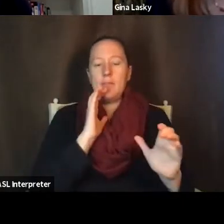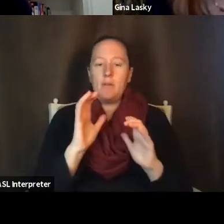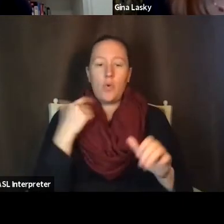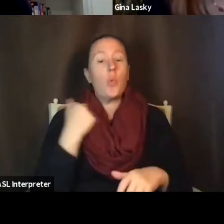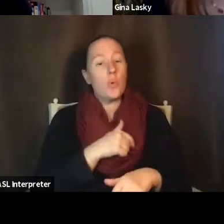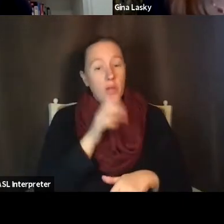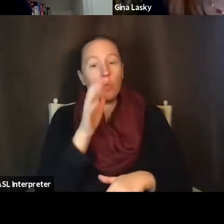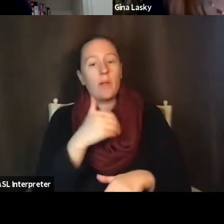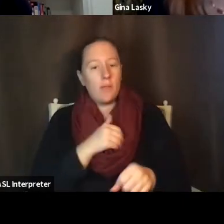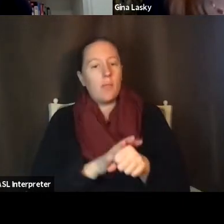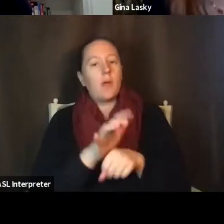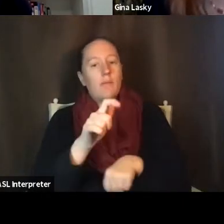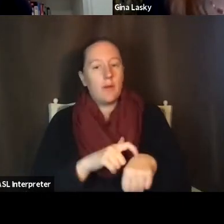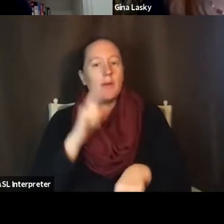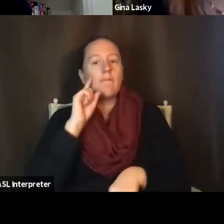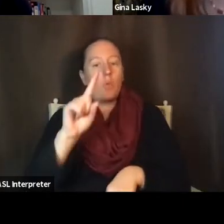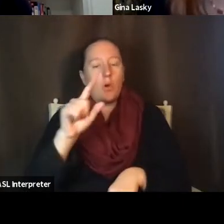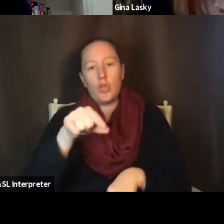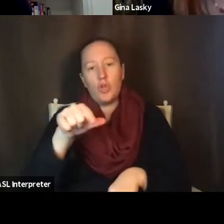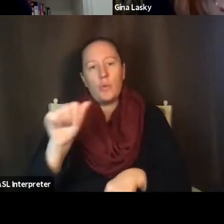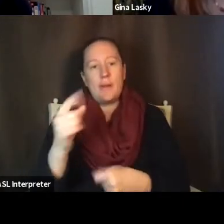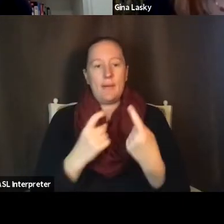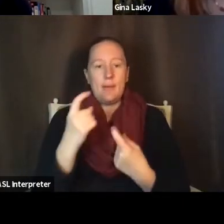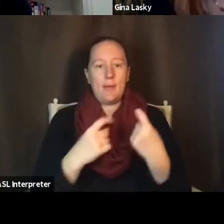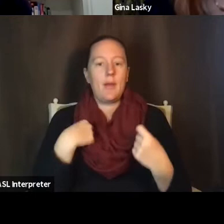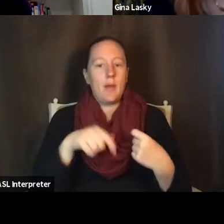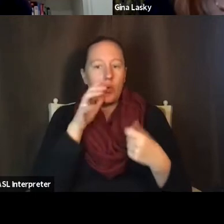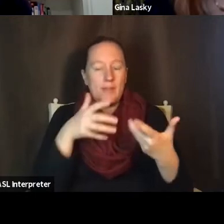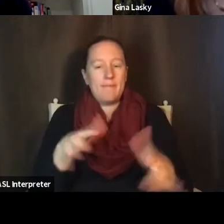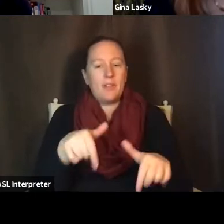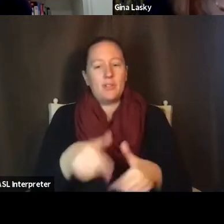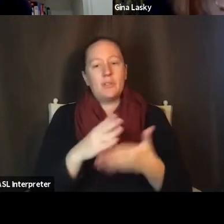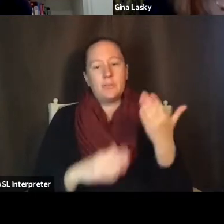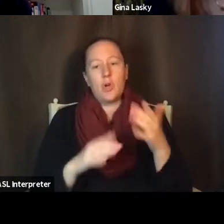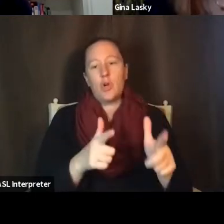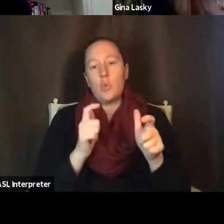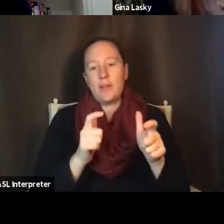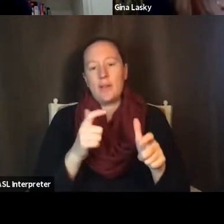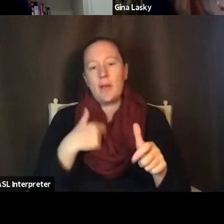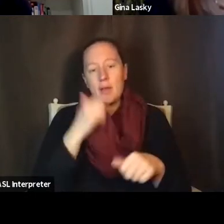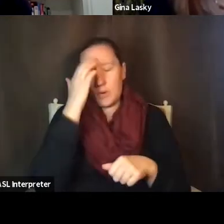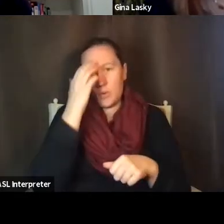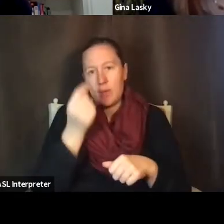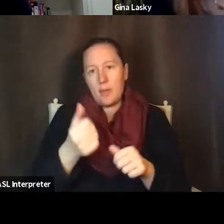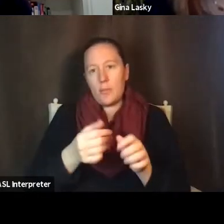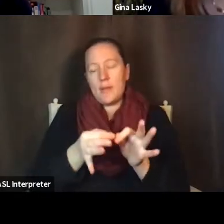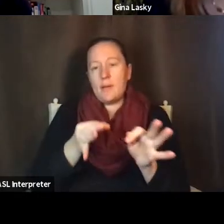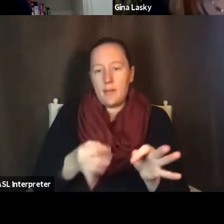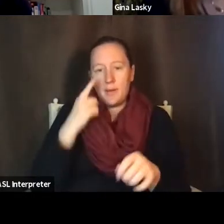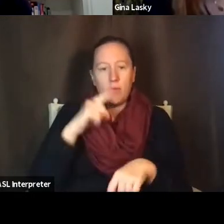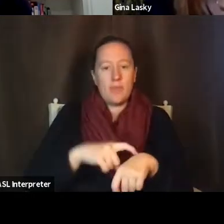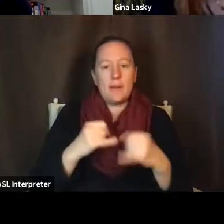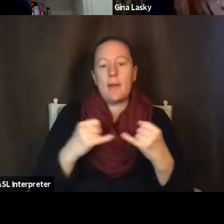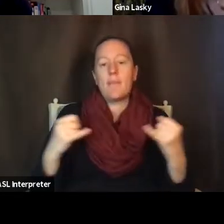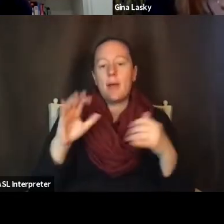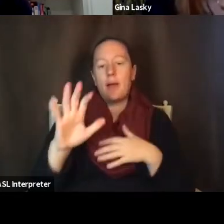Q&A. I will go through this piece fairly quickly. I know we're a little bit behind in terms of the timeline that we outlined. So